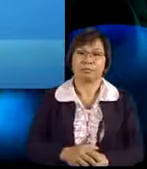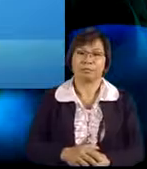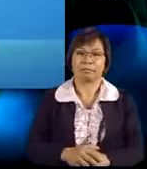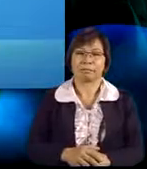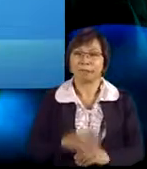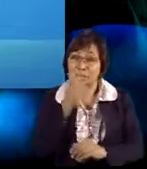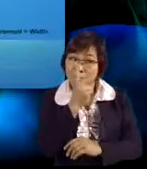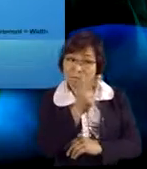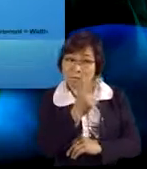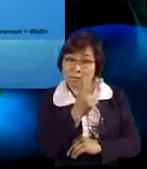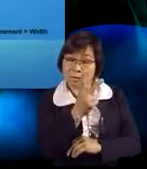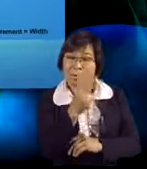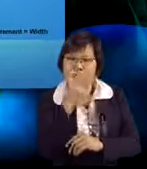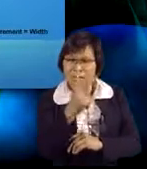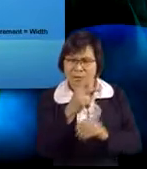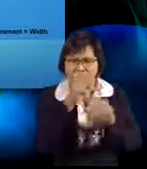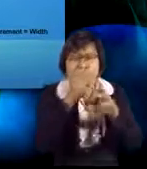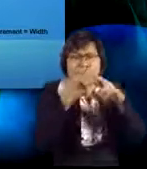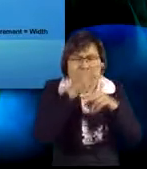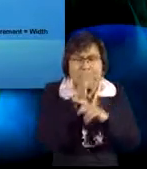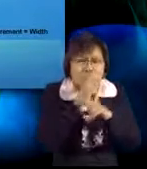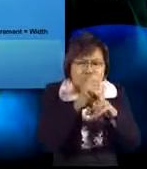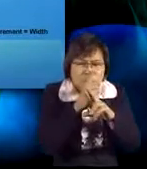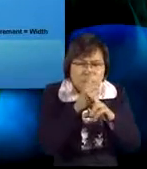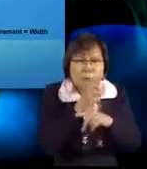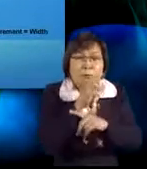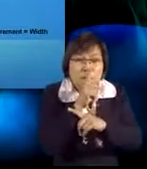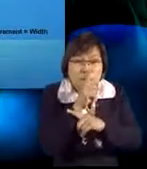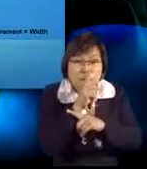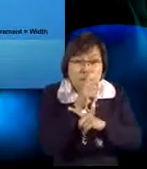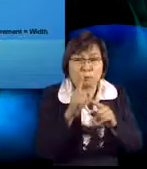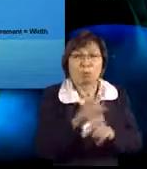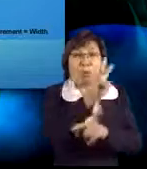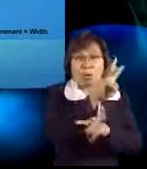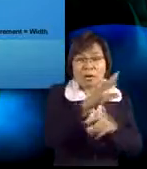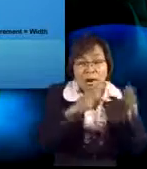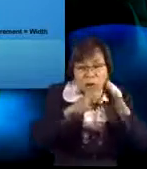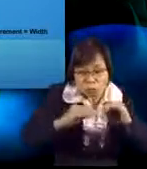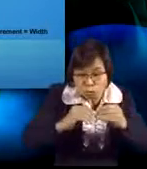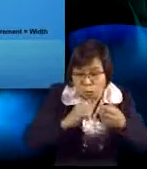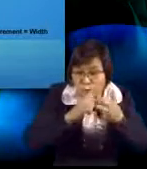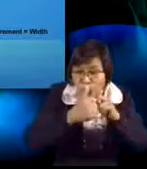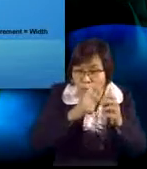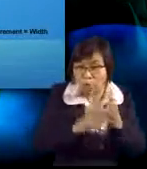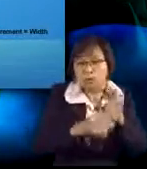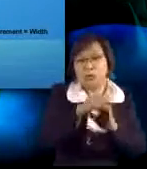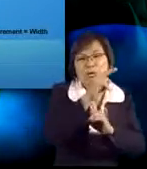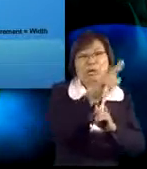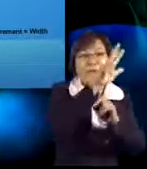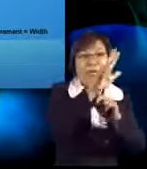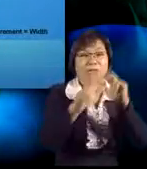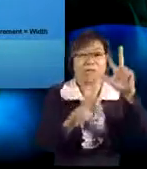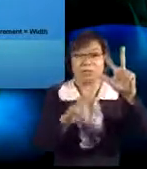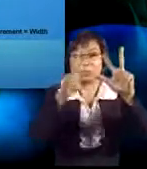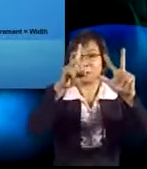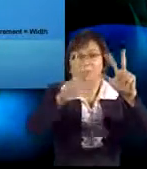As you can see, there is a hidden measurement of width. How do you solve this? We can use the character of a three-dimensional